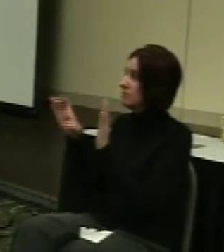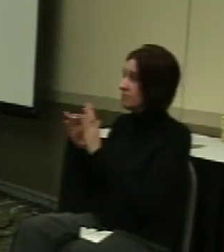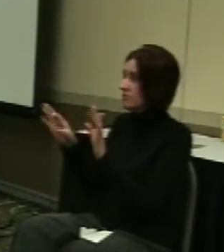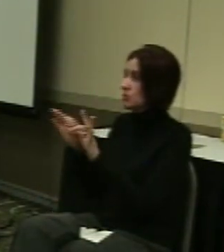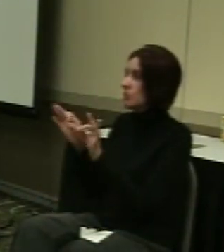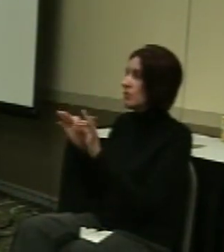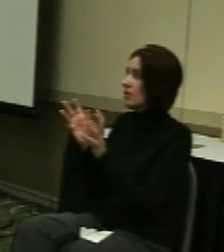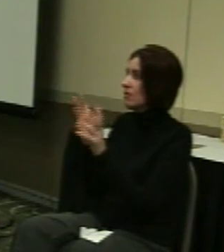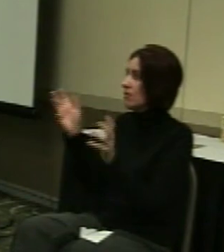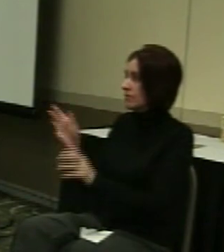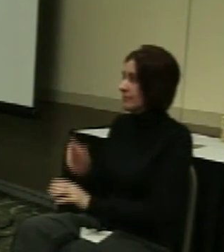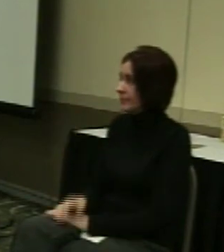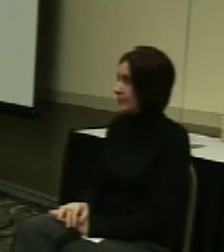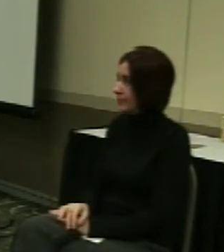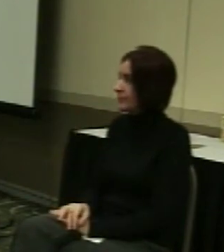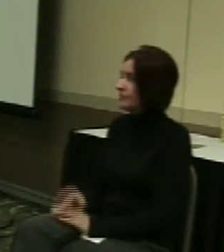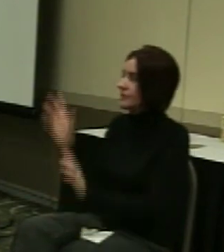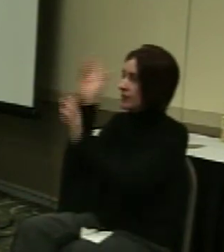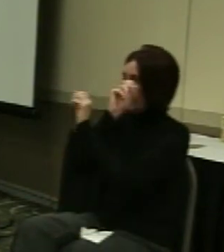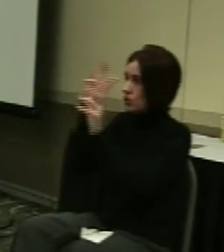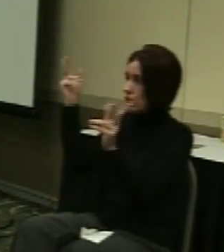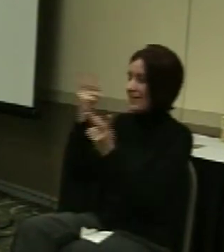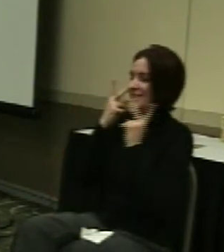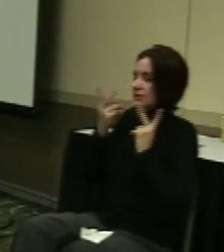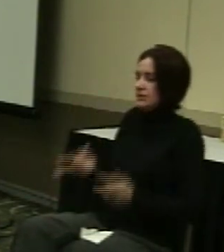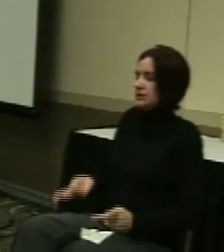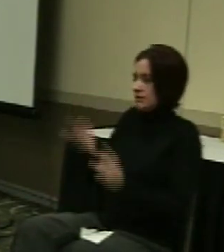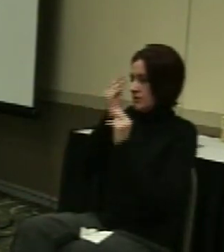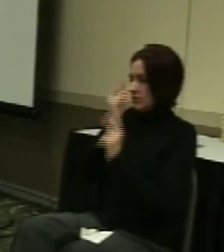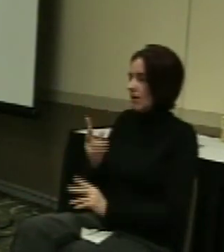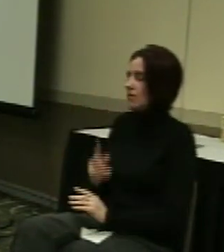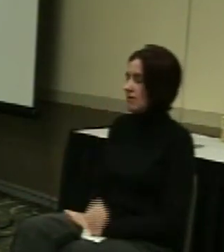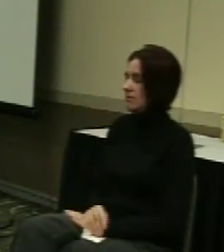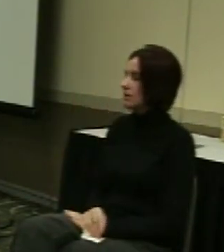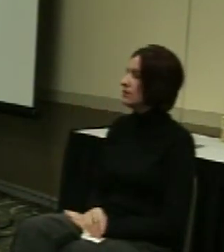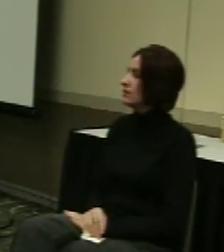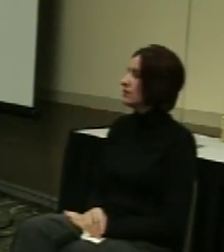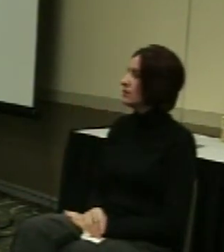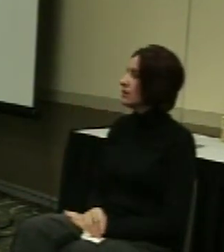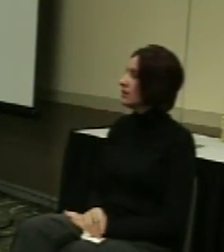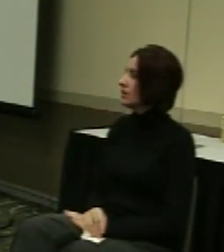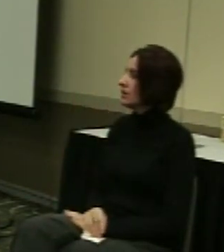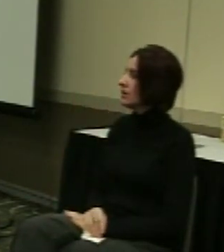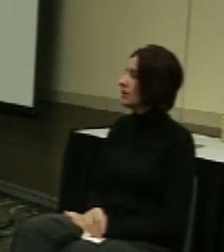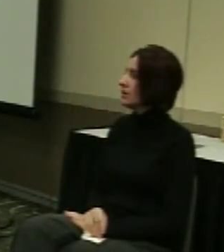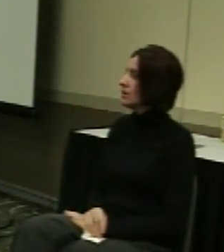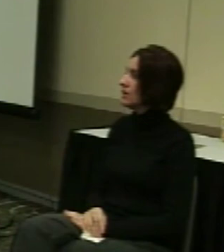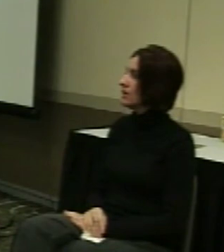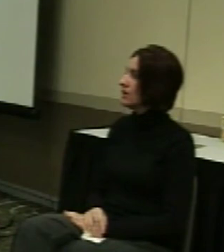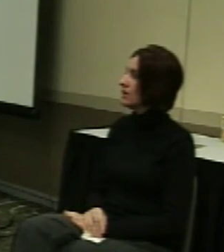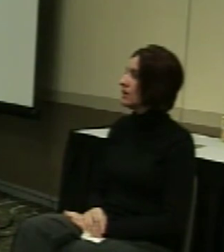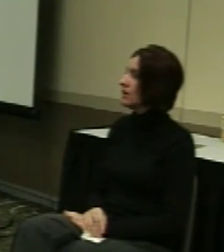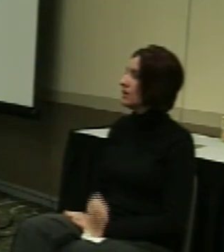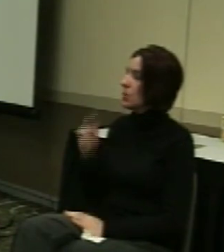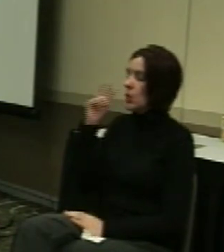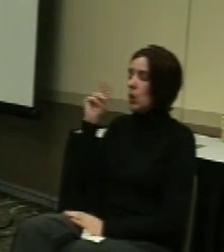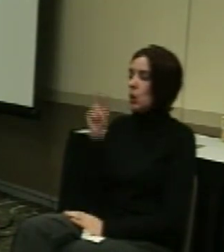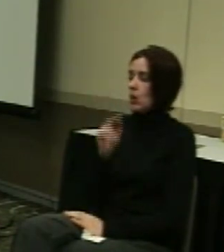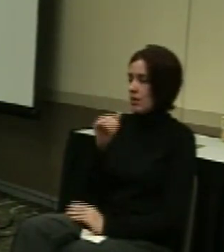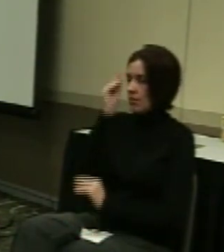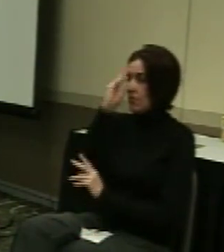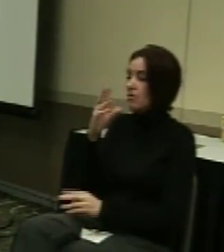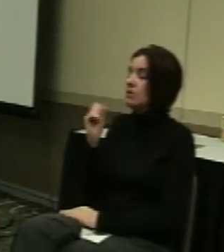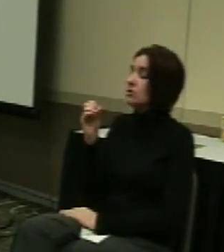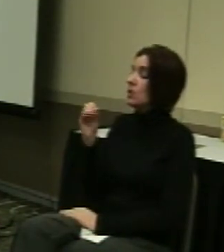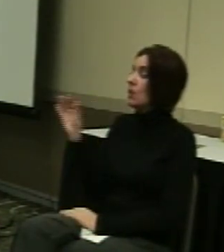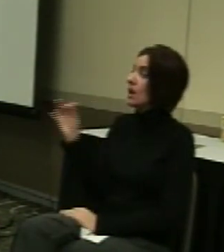your data, and we looked at her data there, and so as